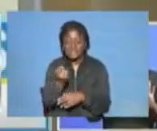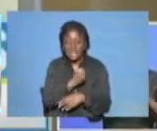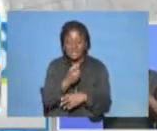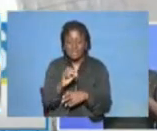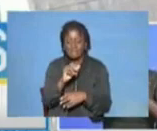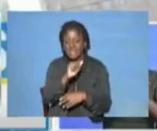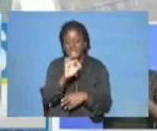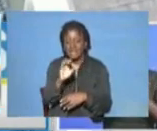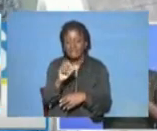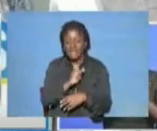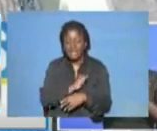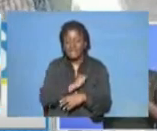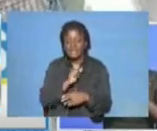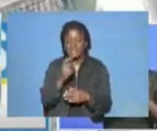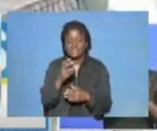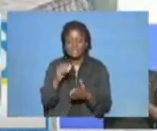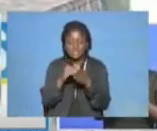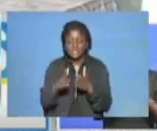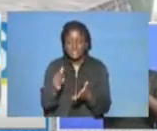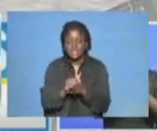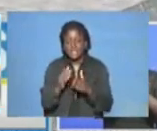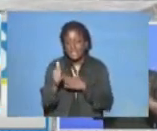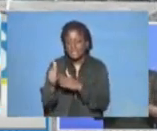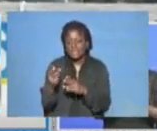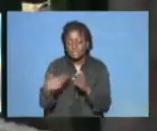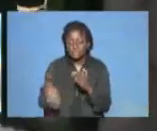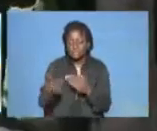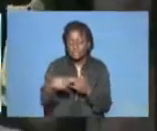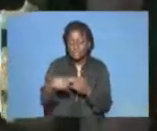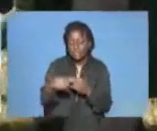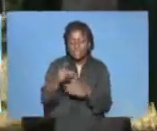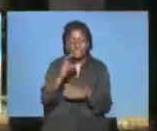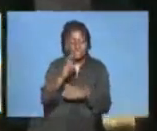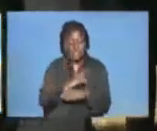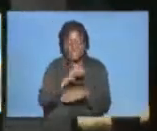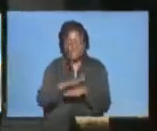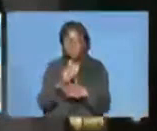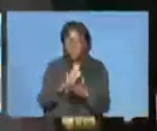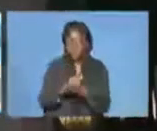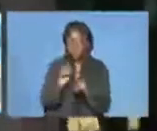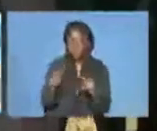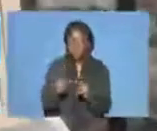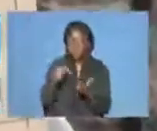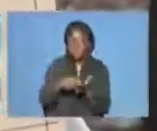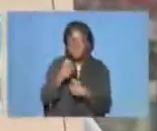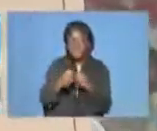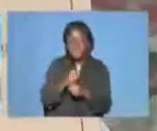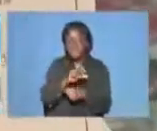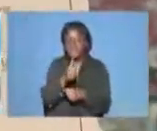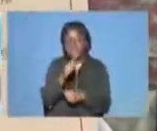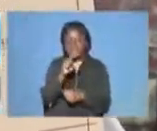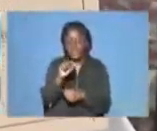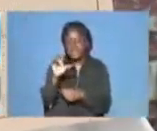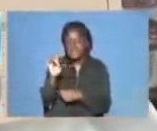student, that prompted the return of police officers on school campuses last September. This school year, another 27 officers, fresh